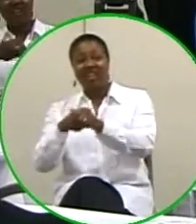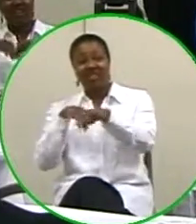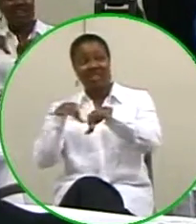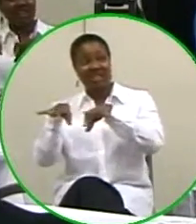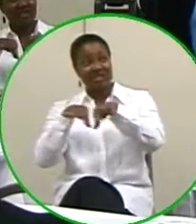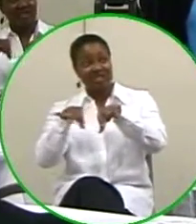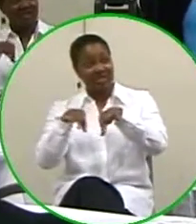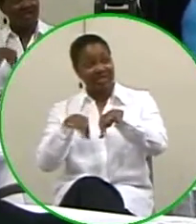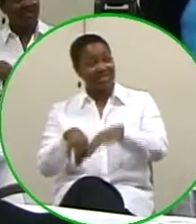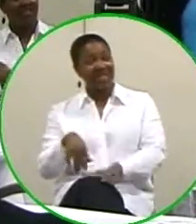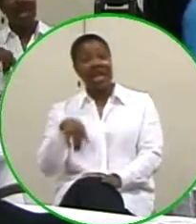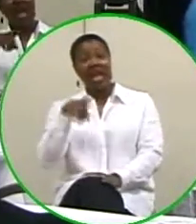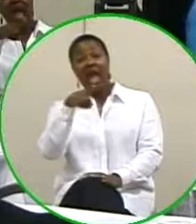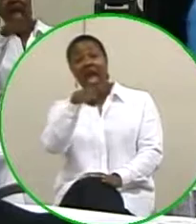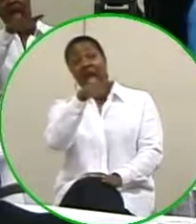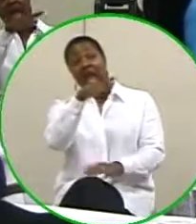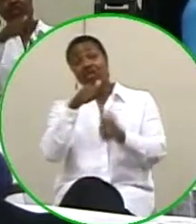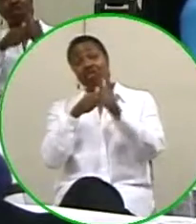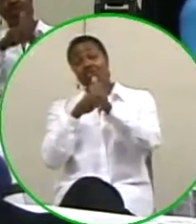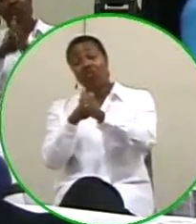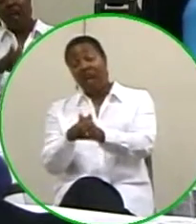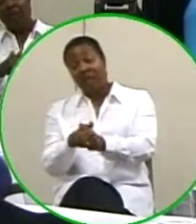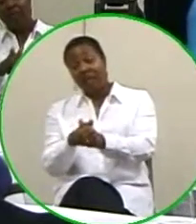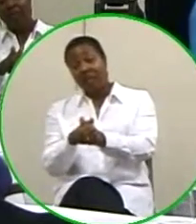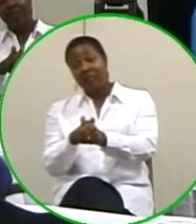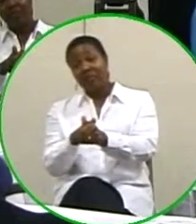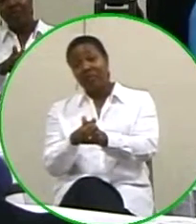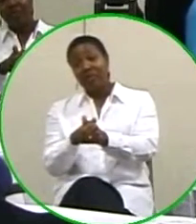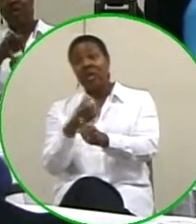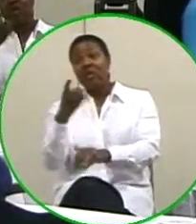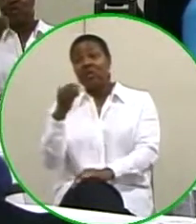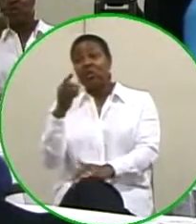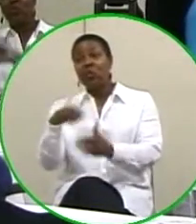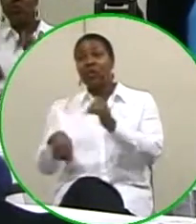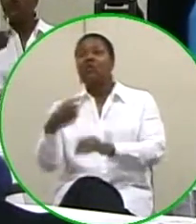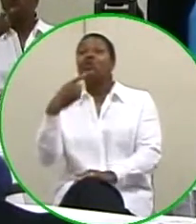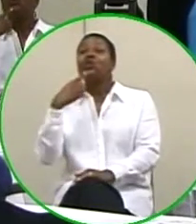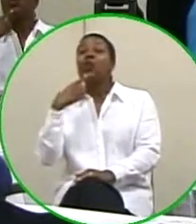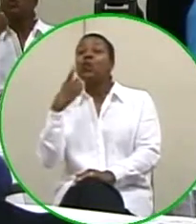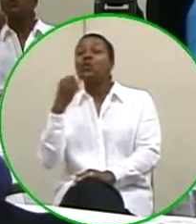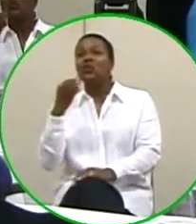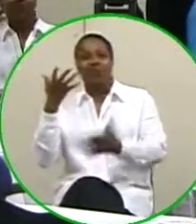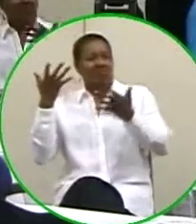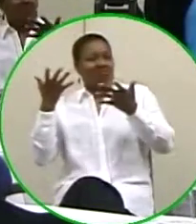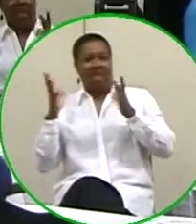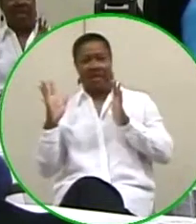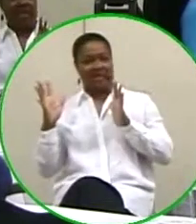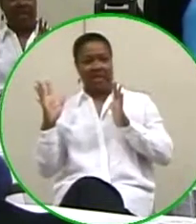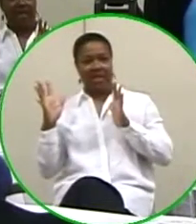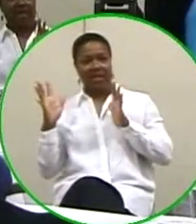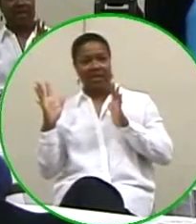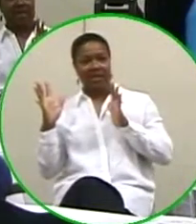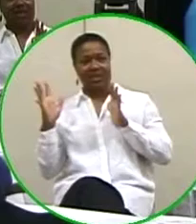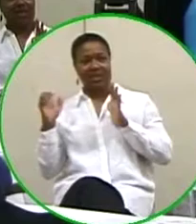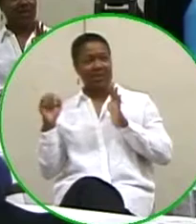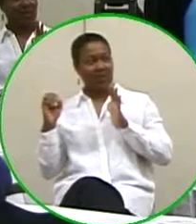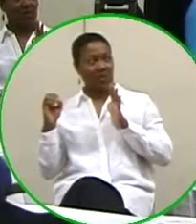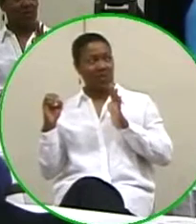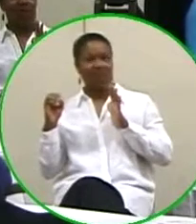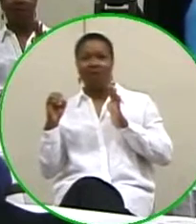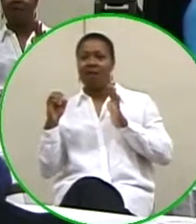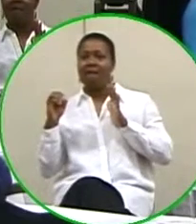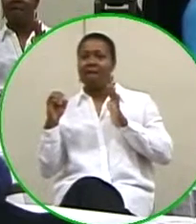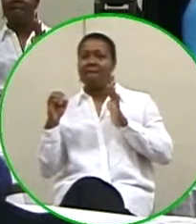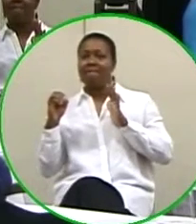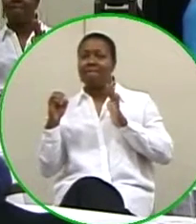them. As you follow them, do only what you're told to do. So be